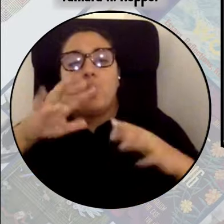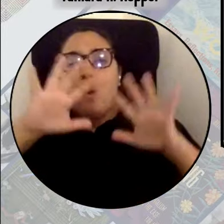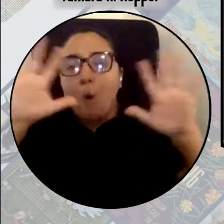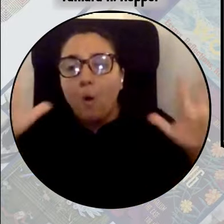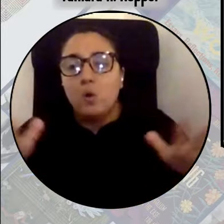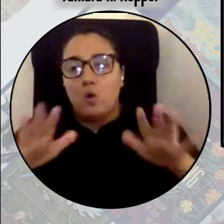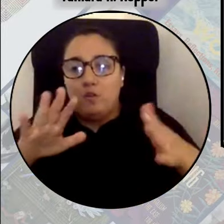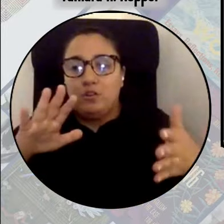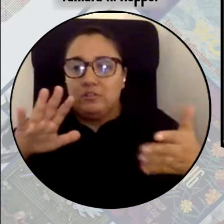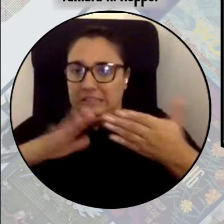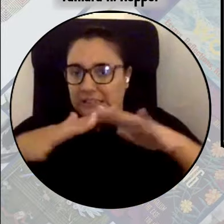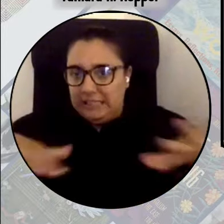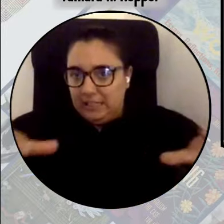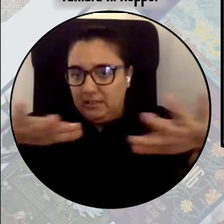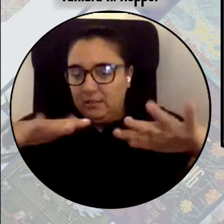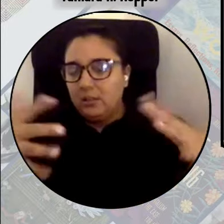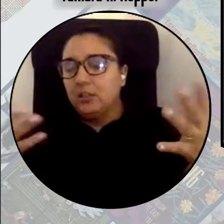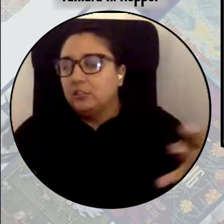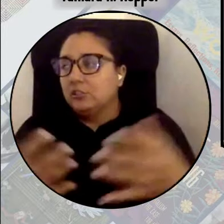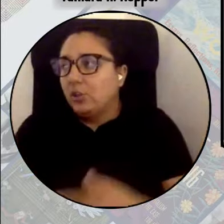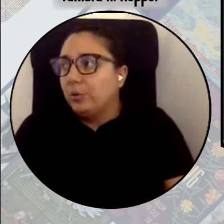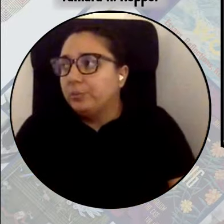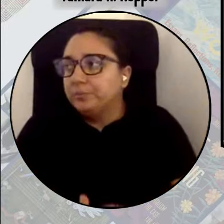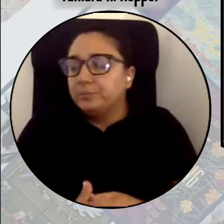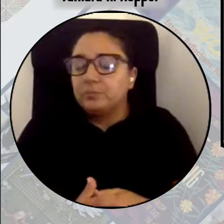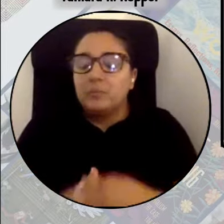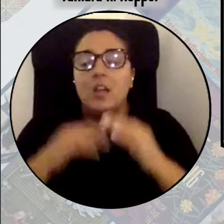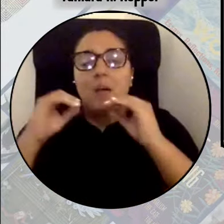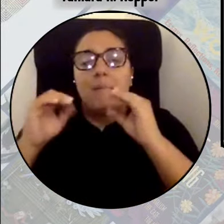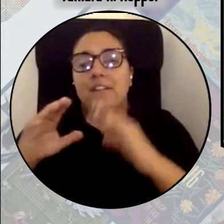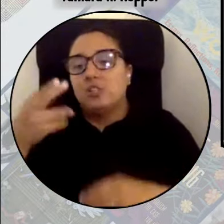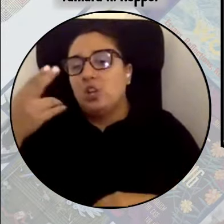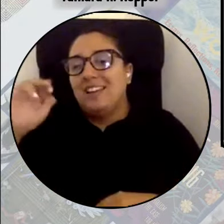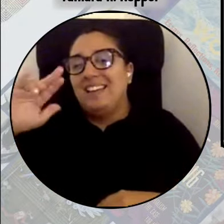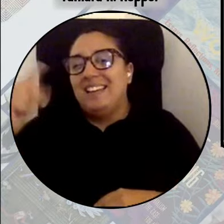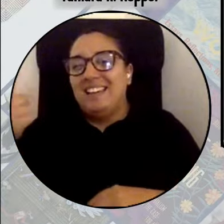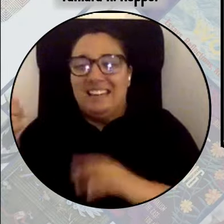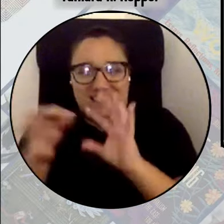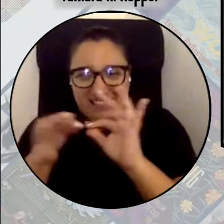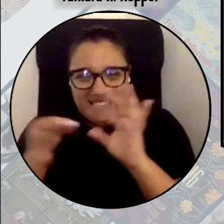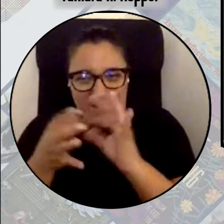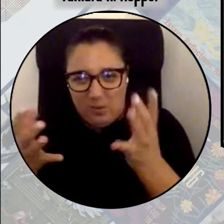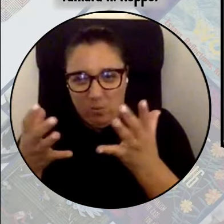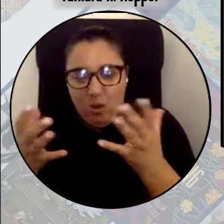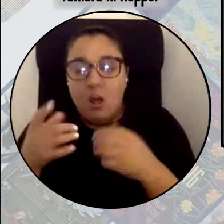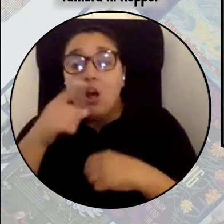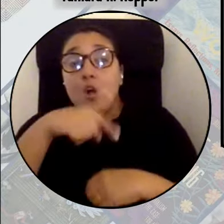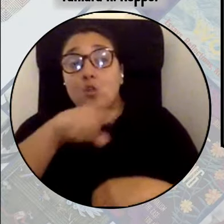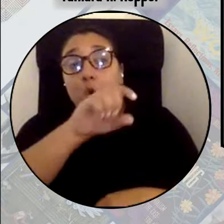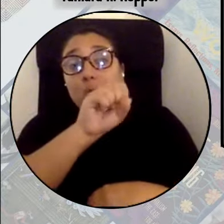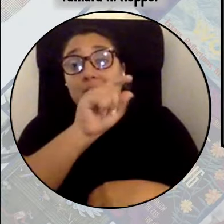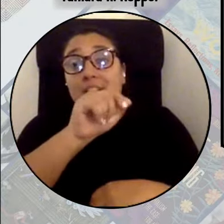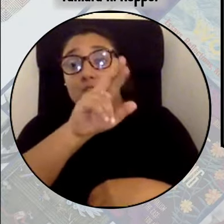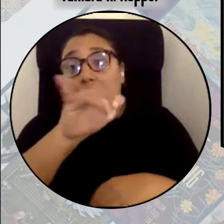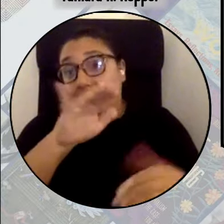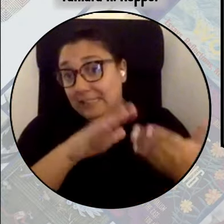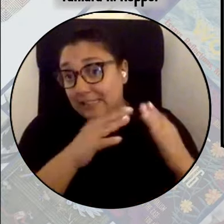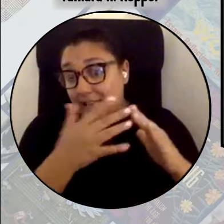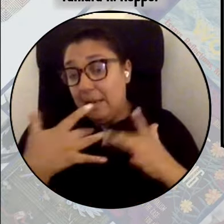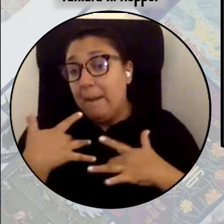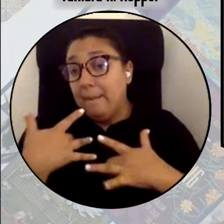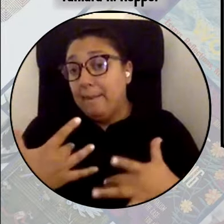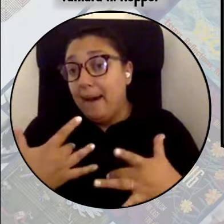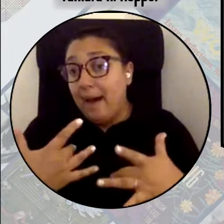for example, so basically what, you know, Professor Hing is saying is that a lot of times sanctuary cities